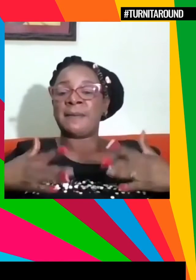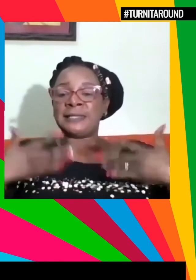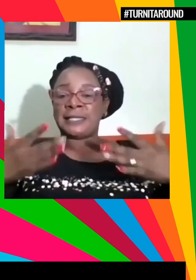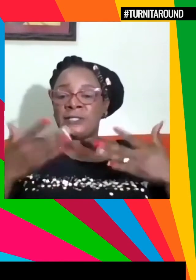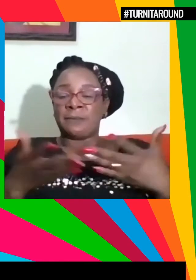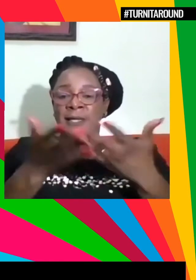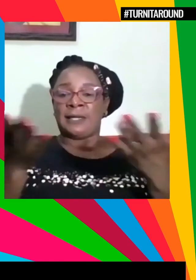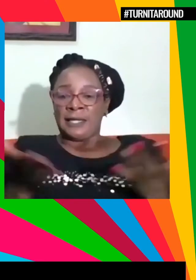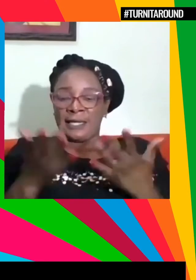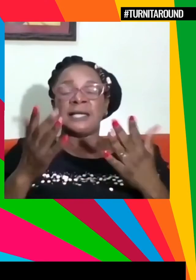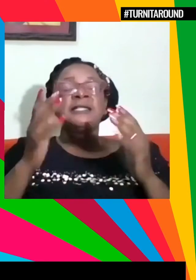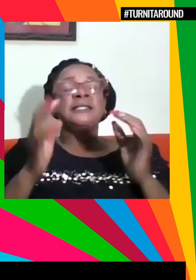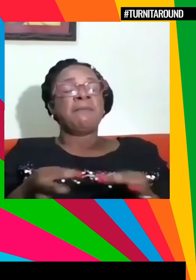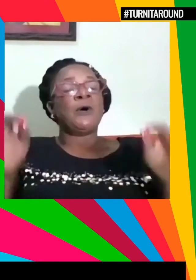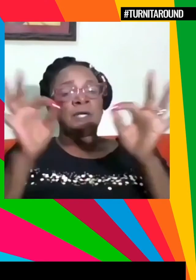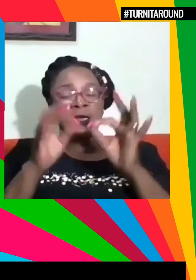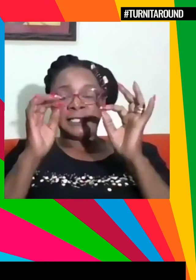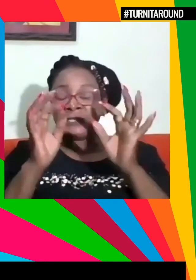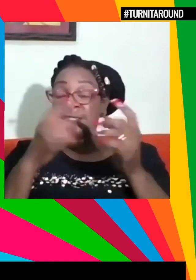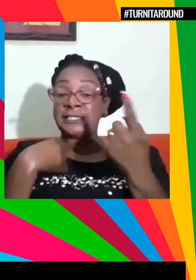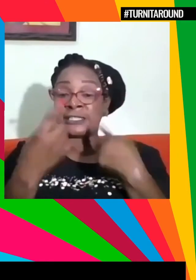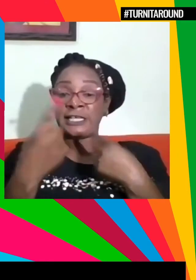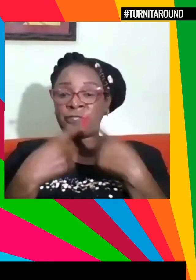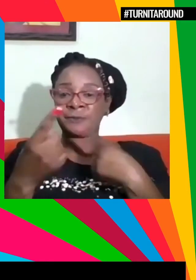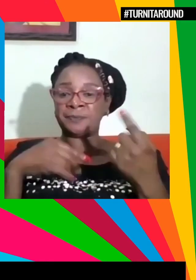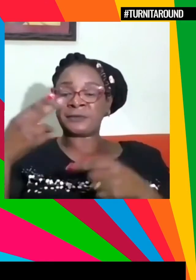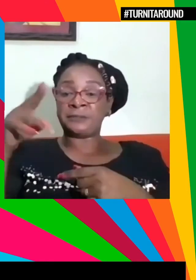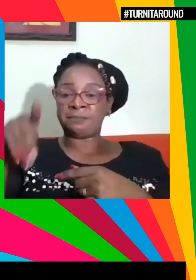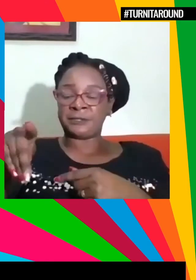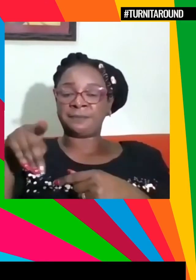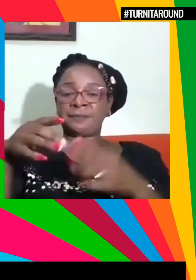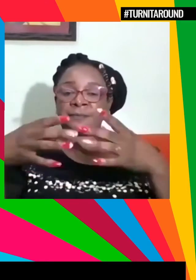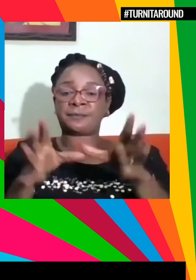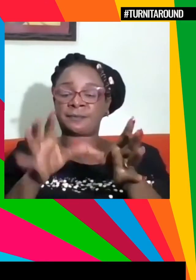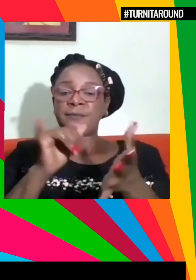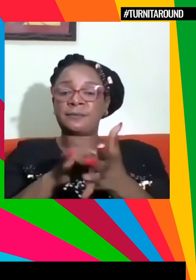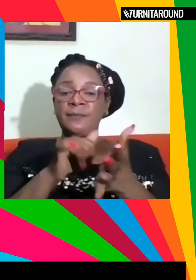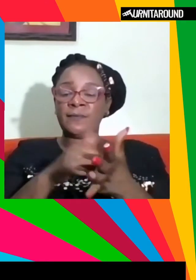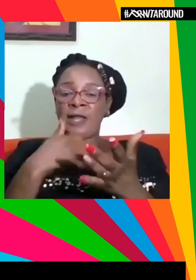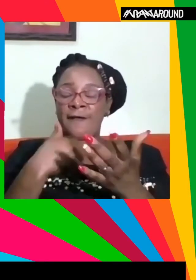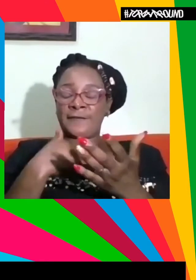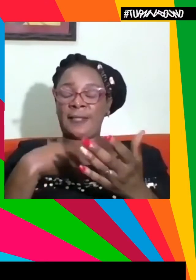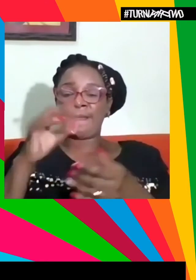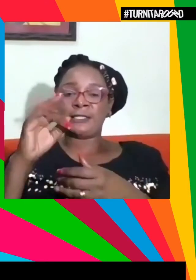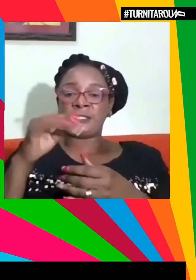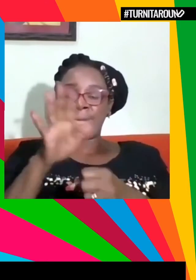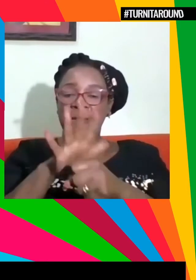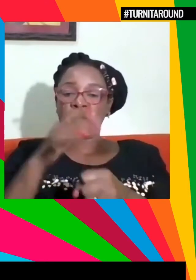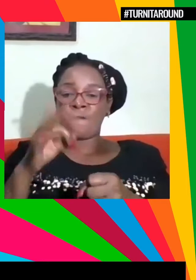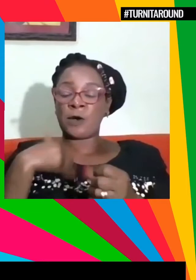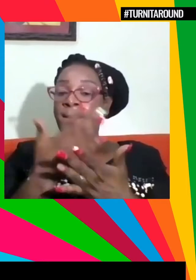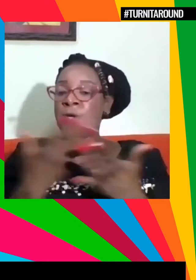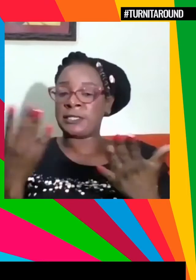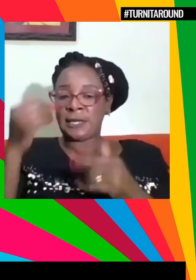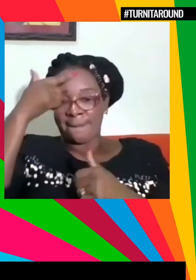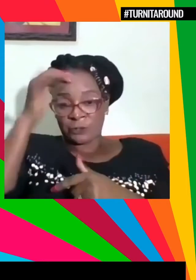having this really important discussion. So HP is a company that uses plastic as a current ingredient in many of our products. And because